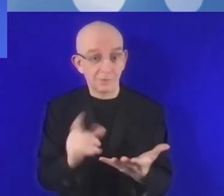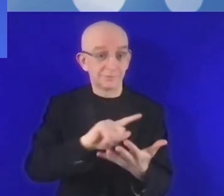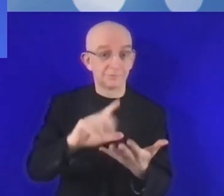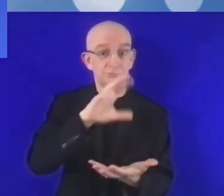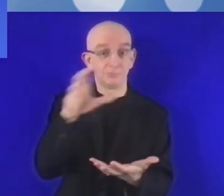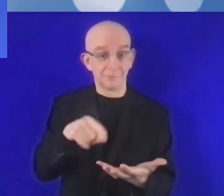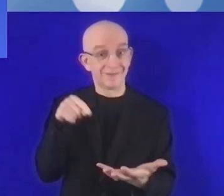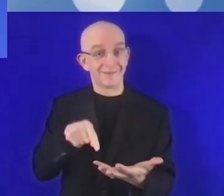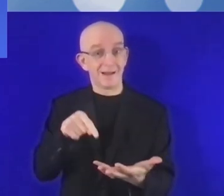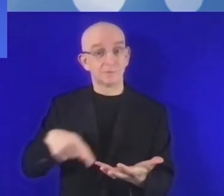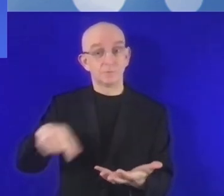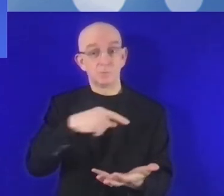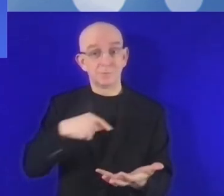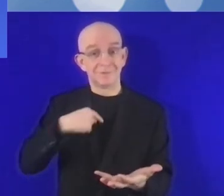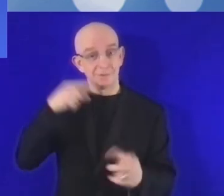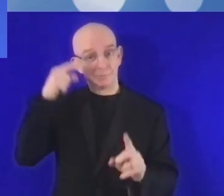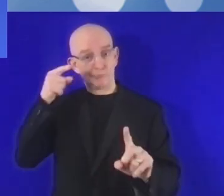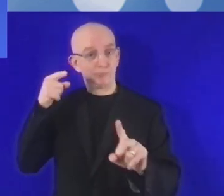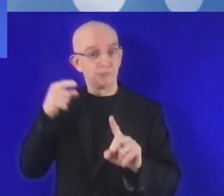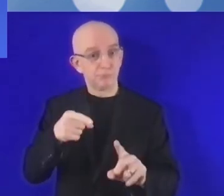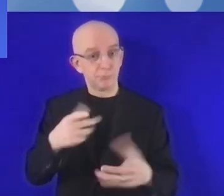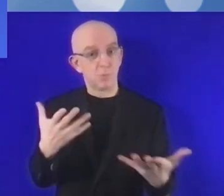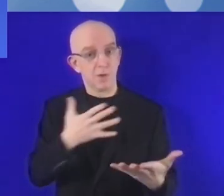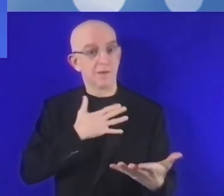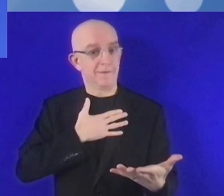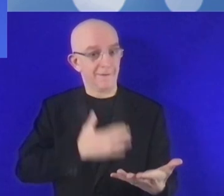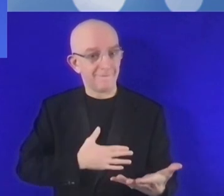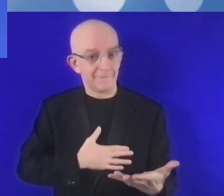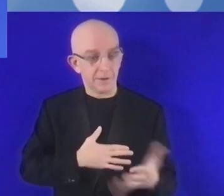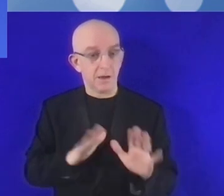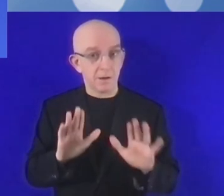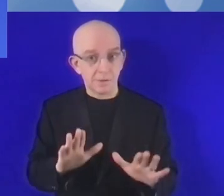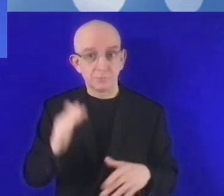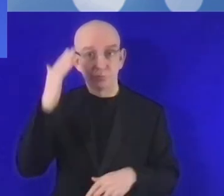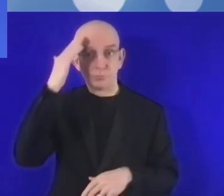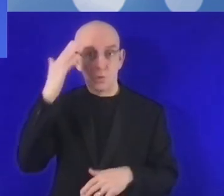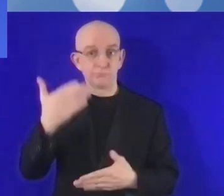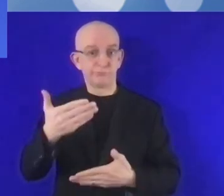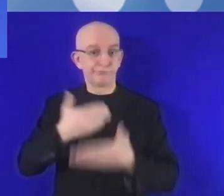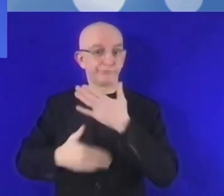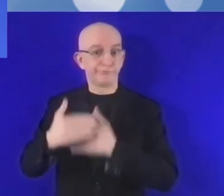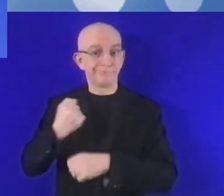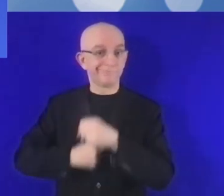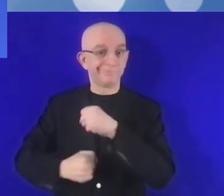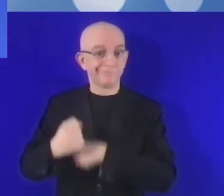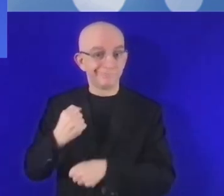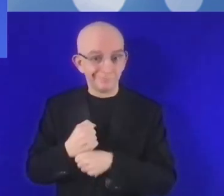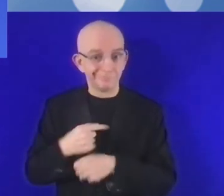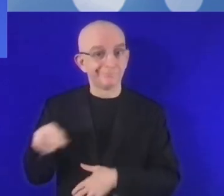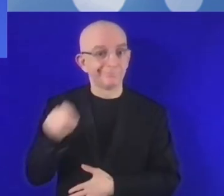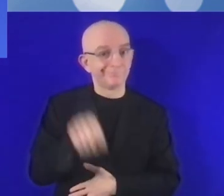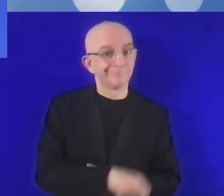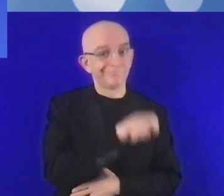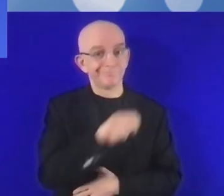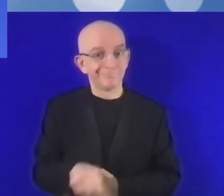canceled, we have managed to organize this event. Polish participants